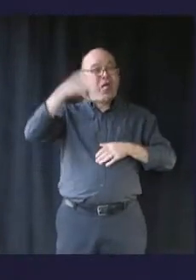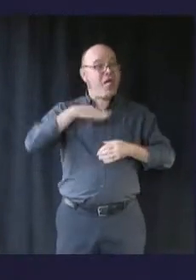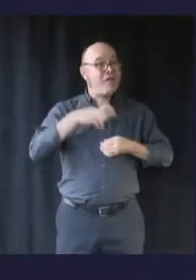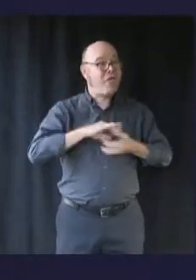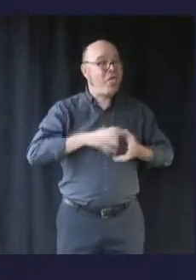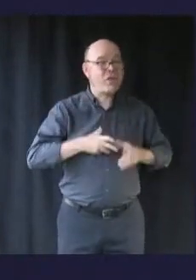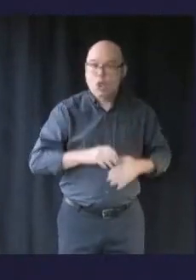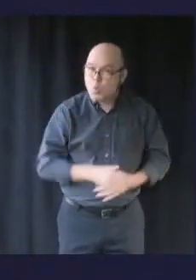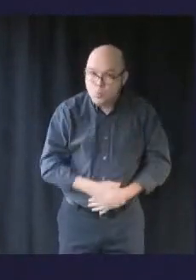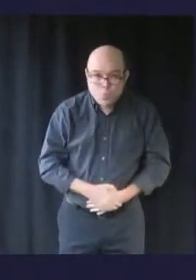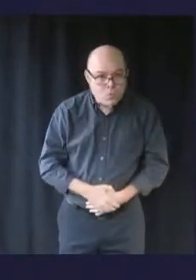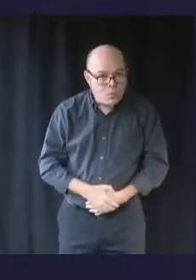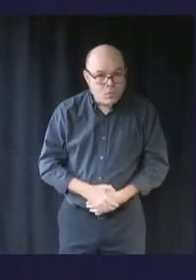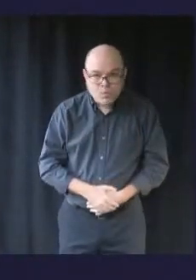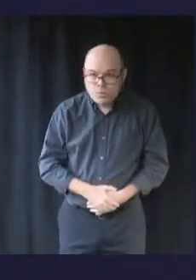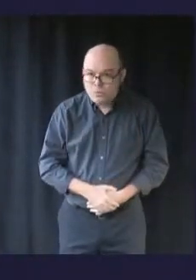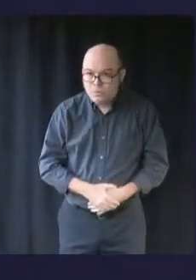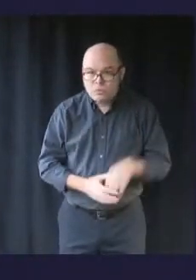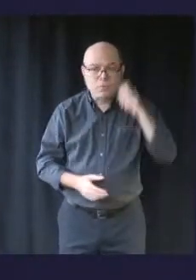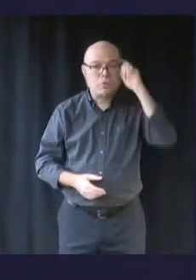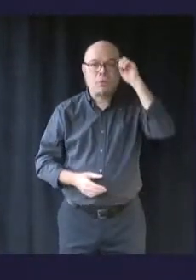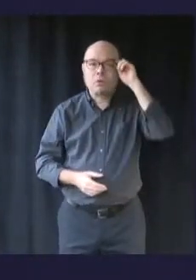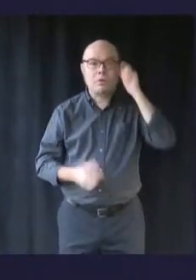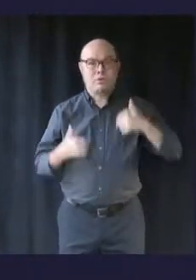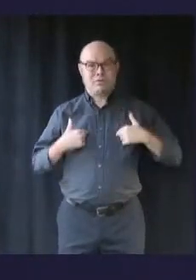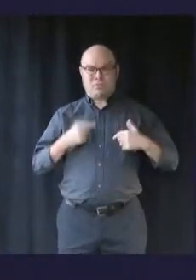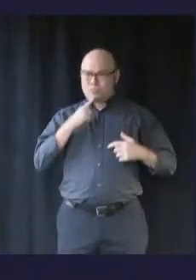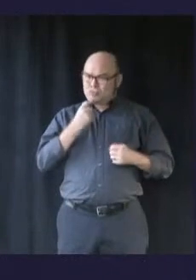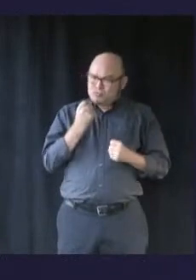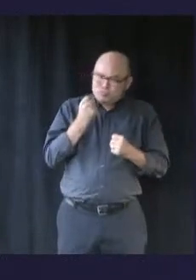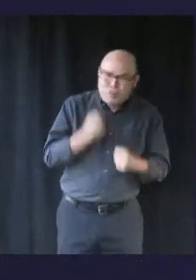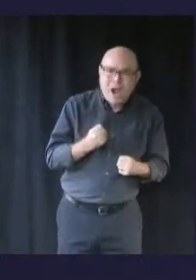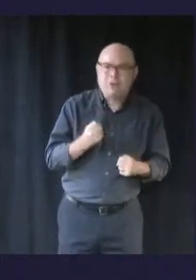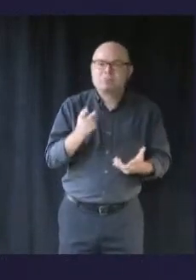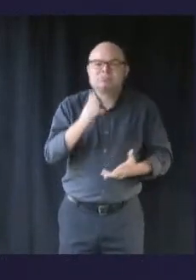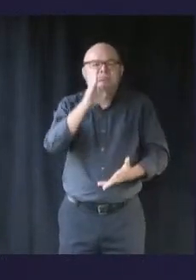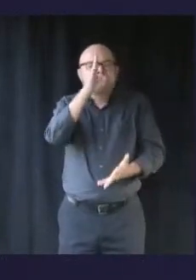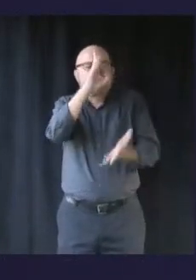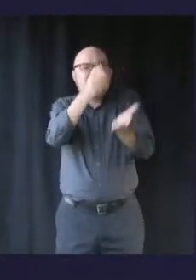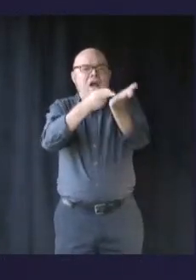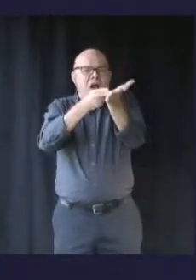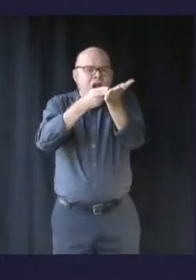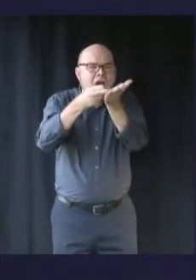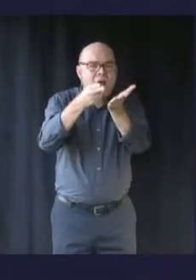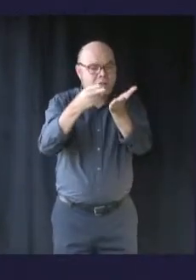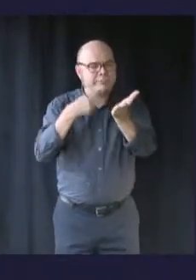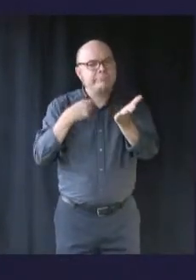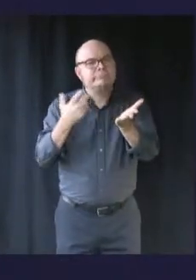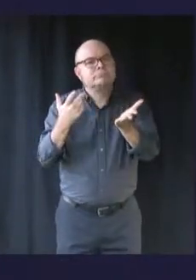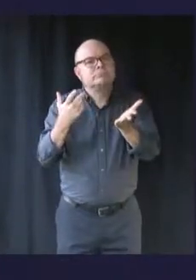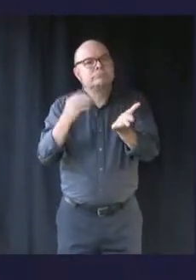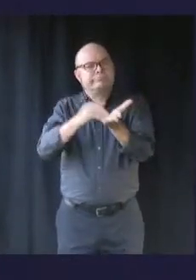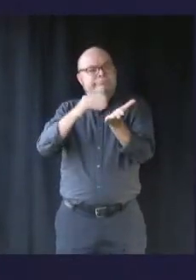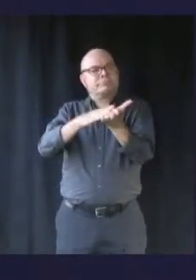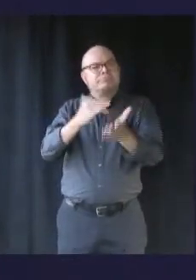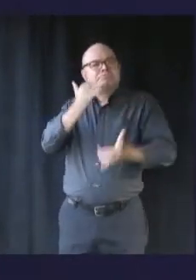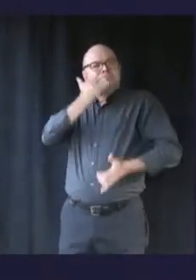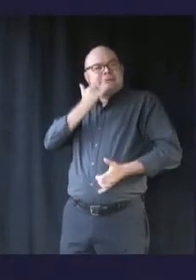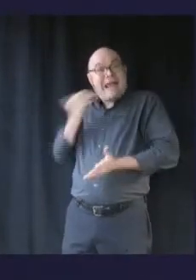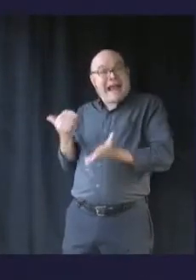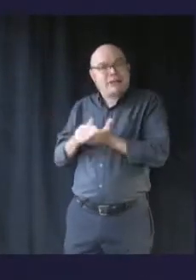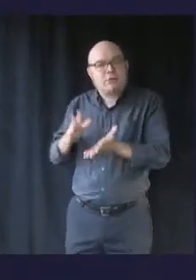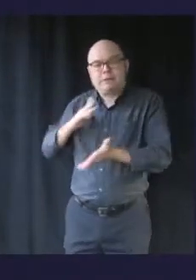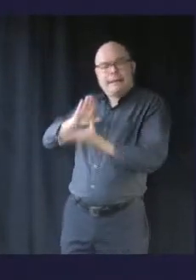speak honestly about the past and uphold the truth and strive to improve.